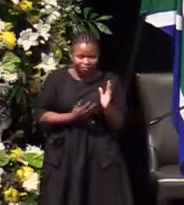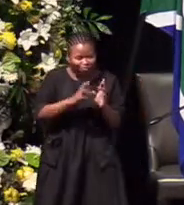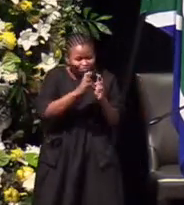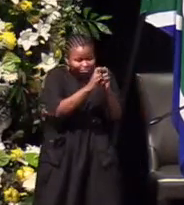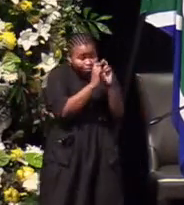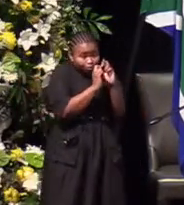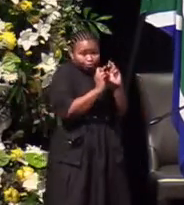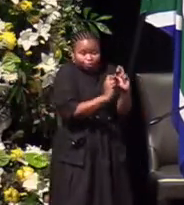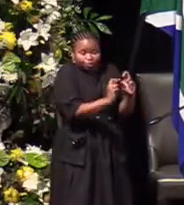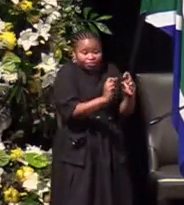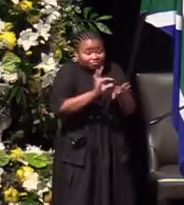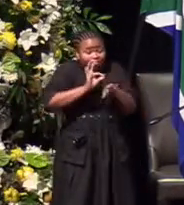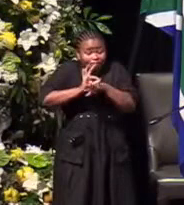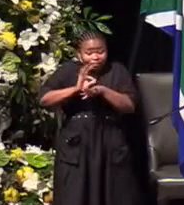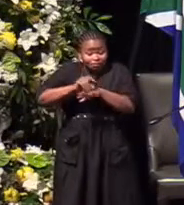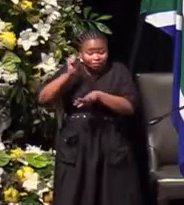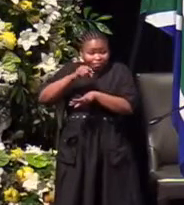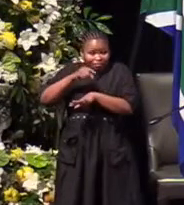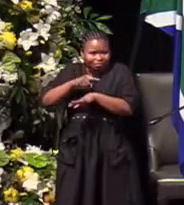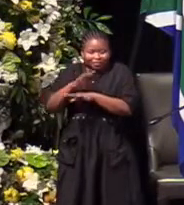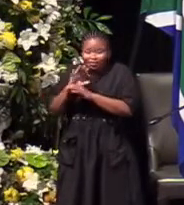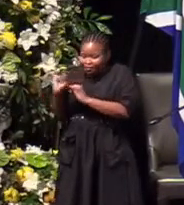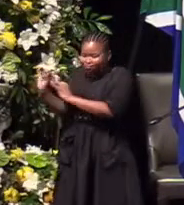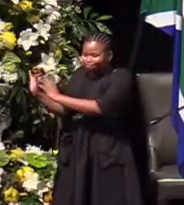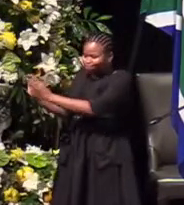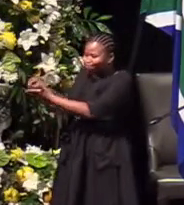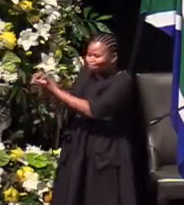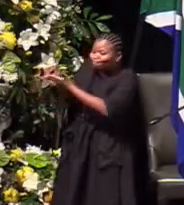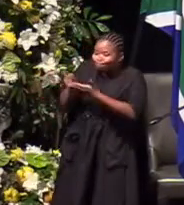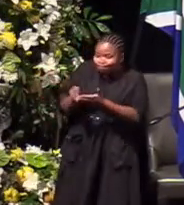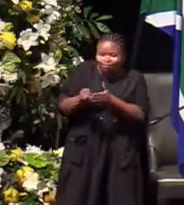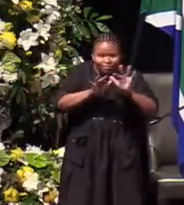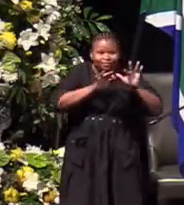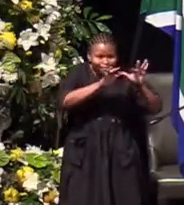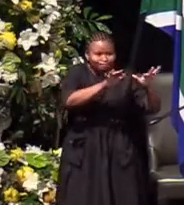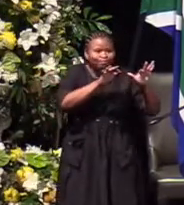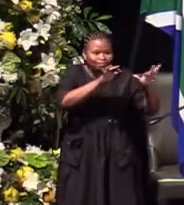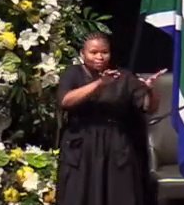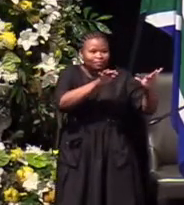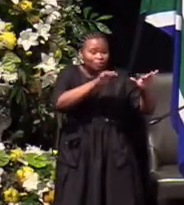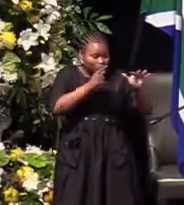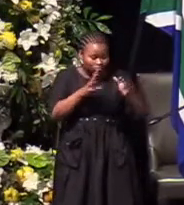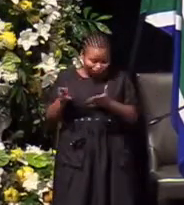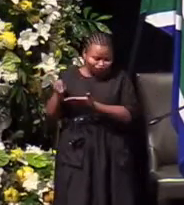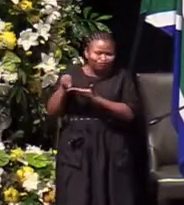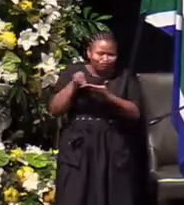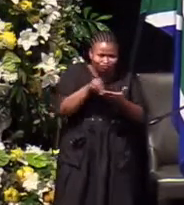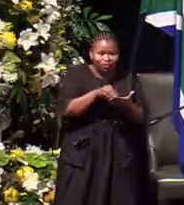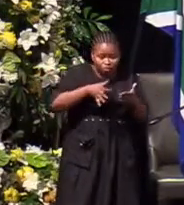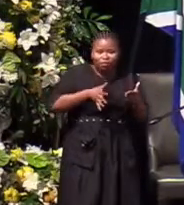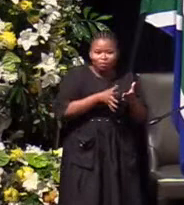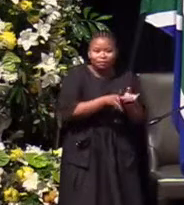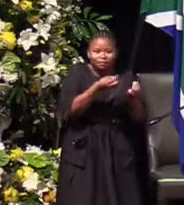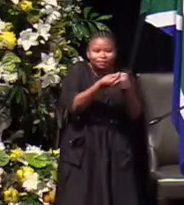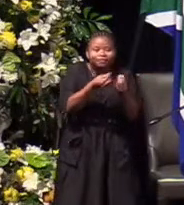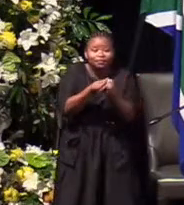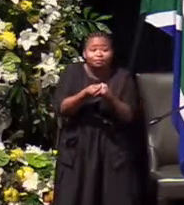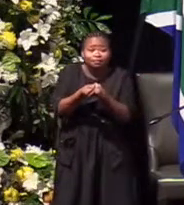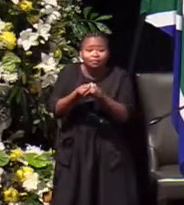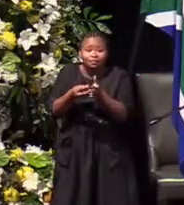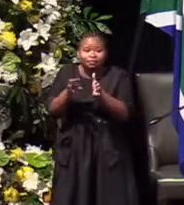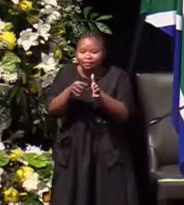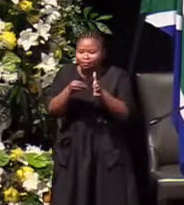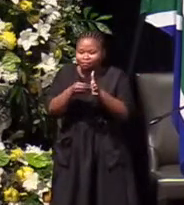we hold this initiatives and whatnot let's bring the people in where we are because we want this thing